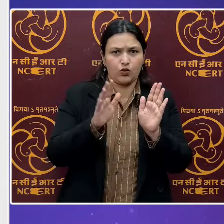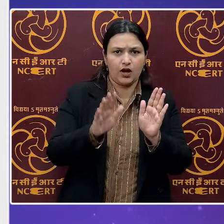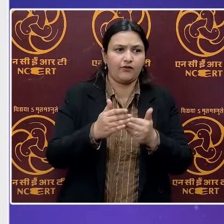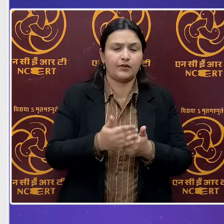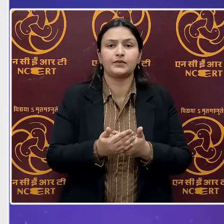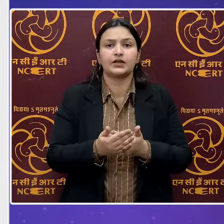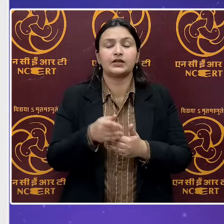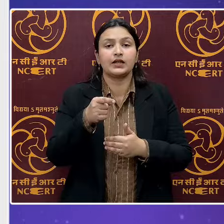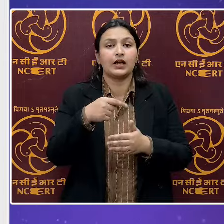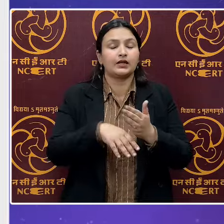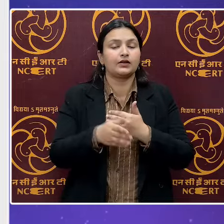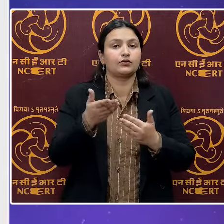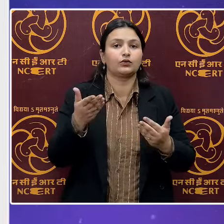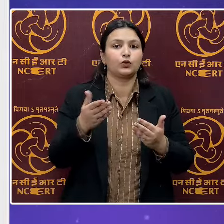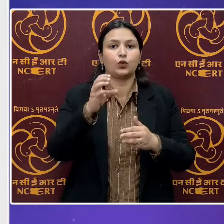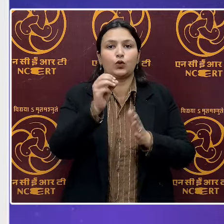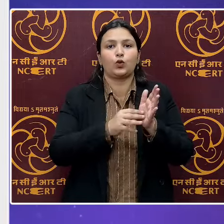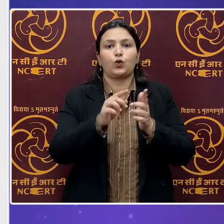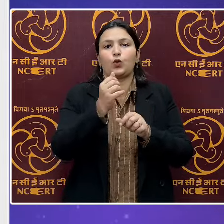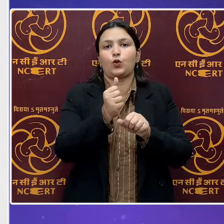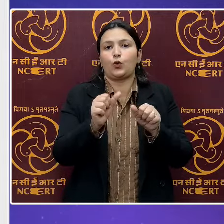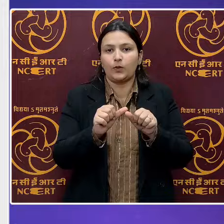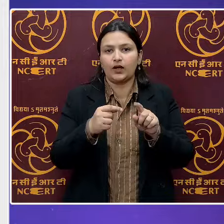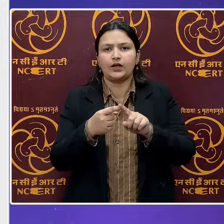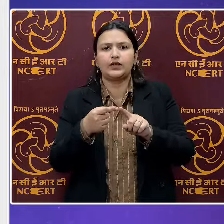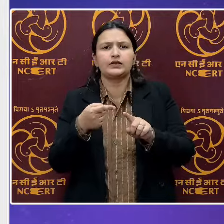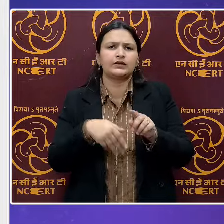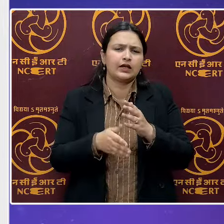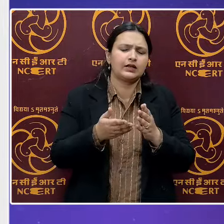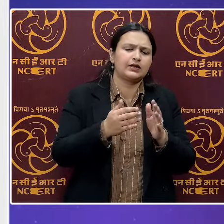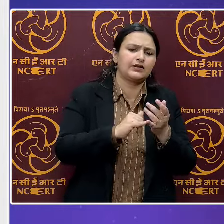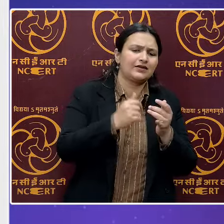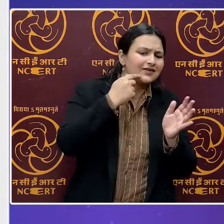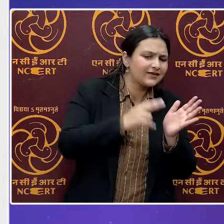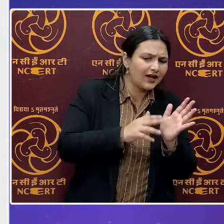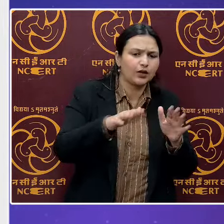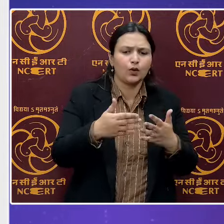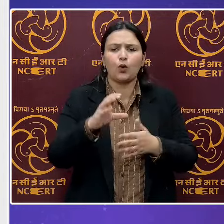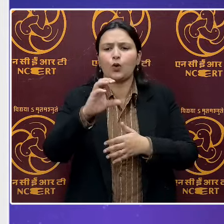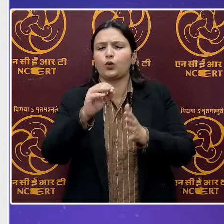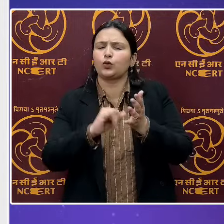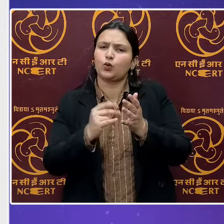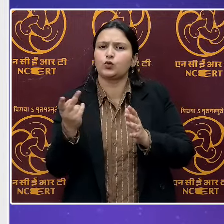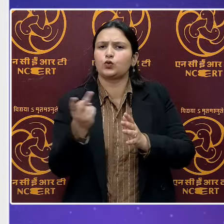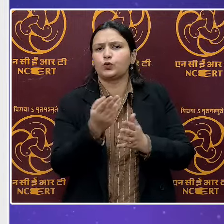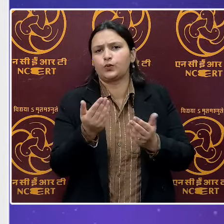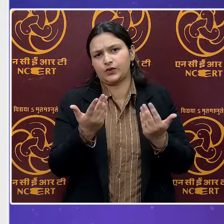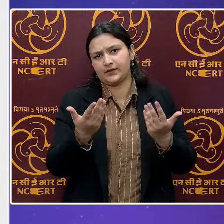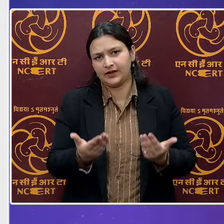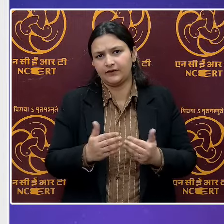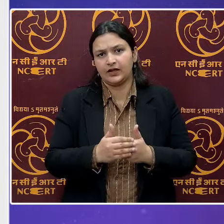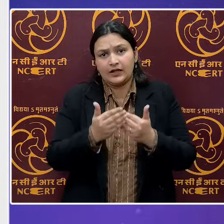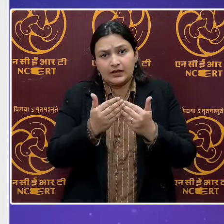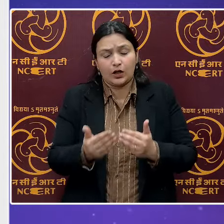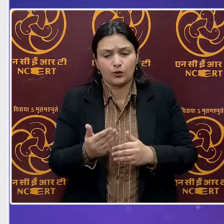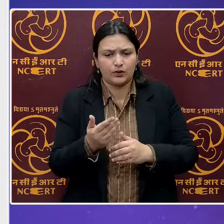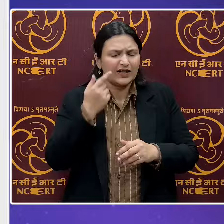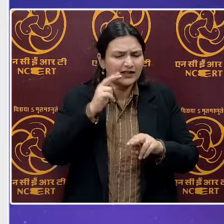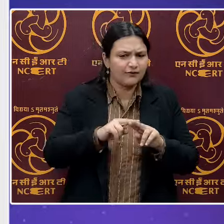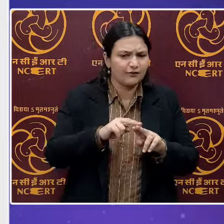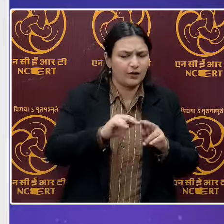the phase. It could be sine or cos. Whatever is the argument of sine or cos, that is the phase, and this will tell